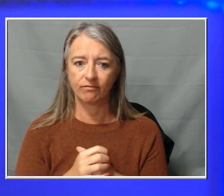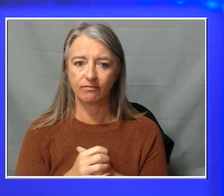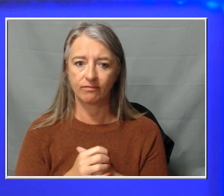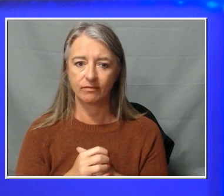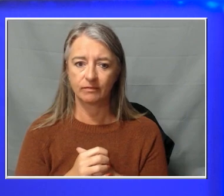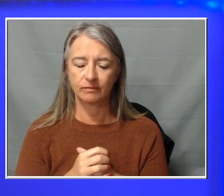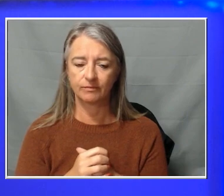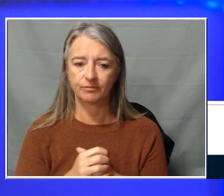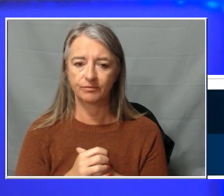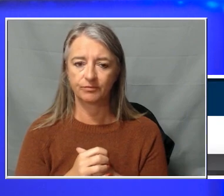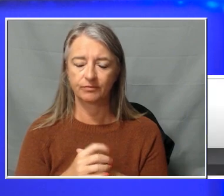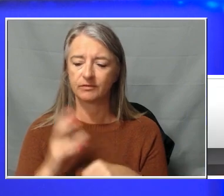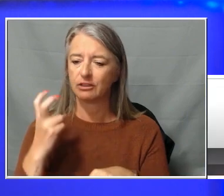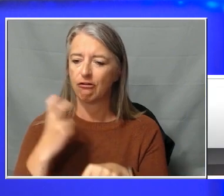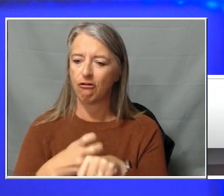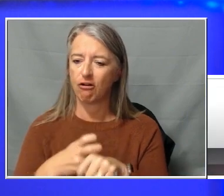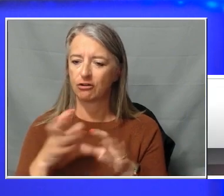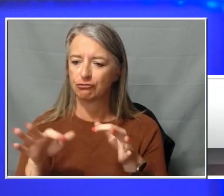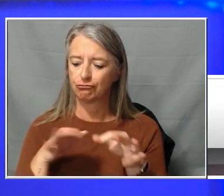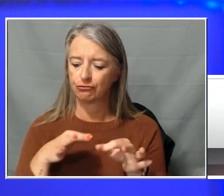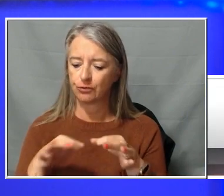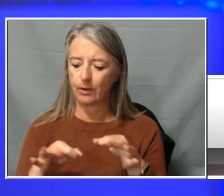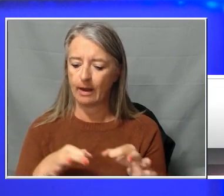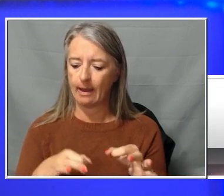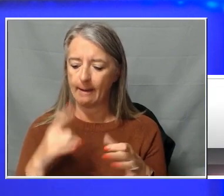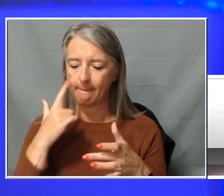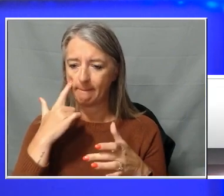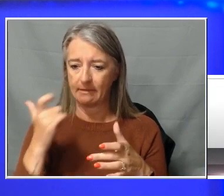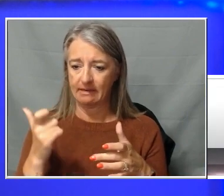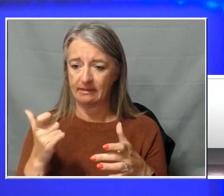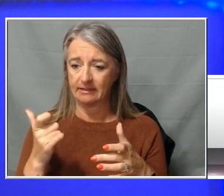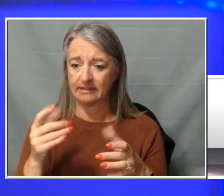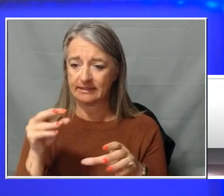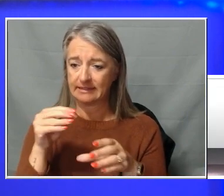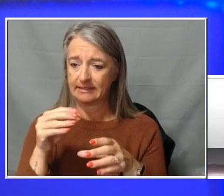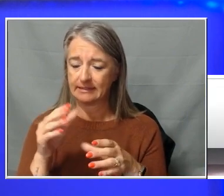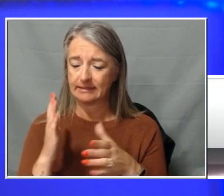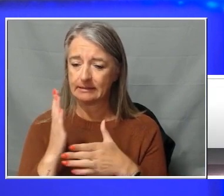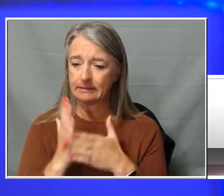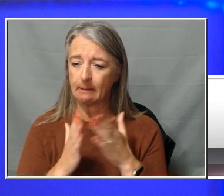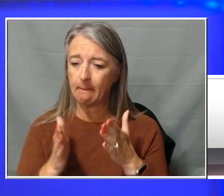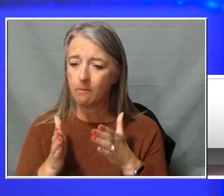It's hard to describe because it was in some ways,